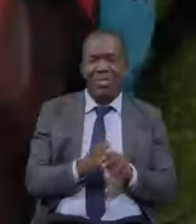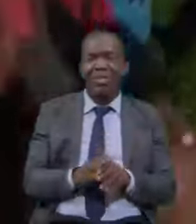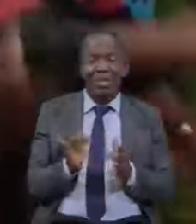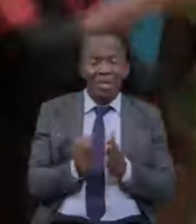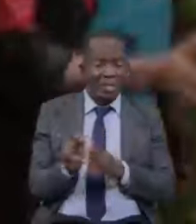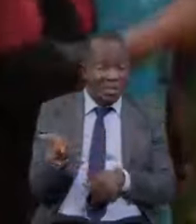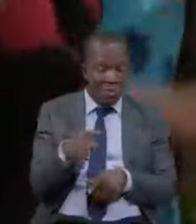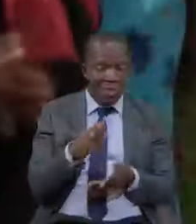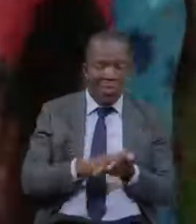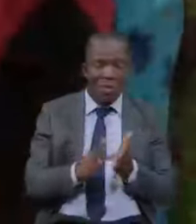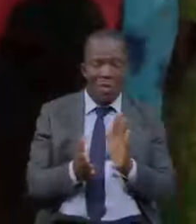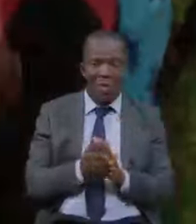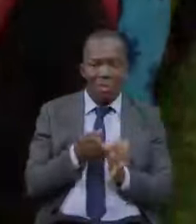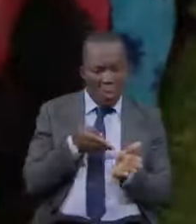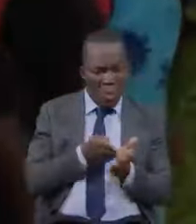transparent,